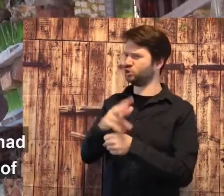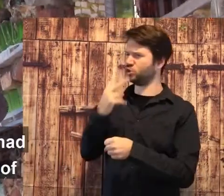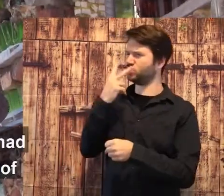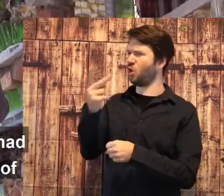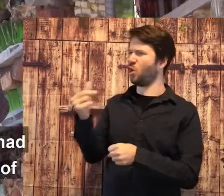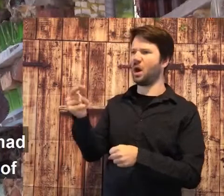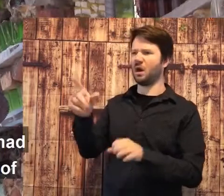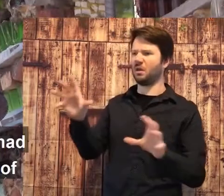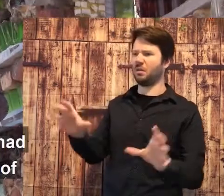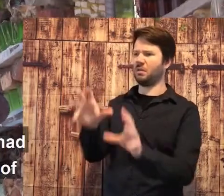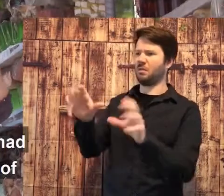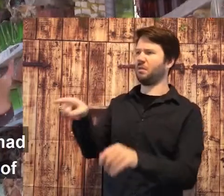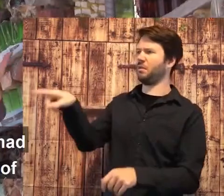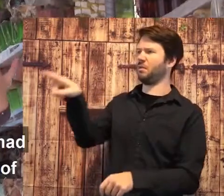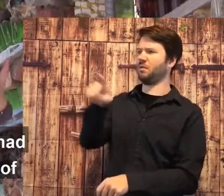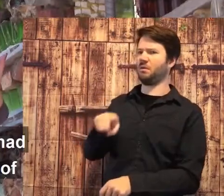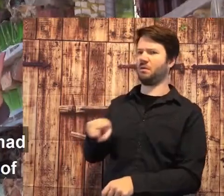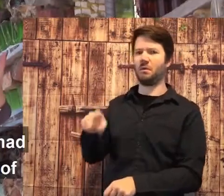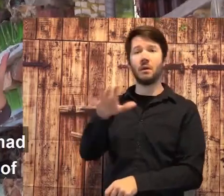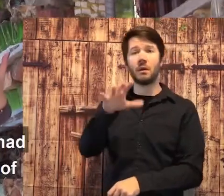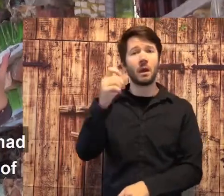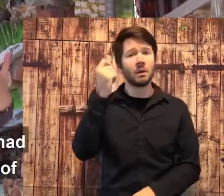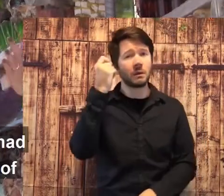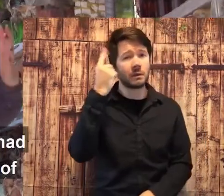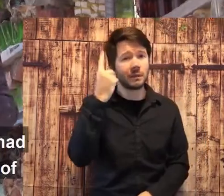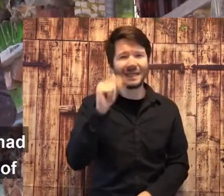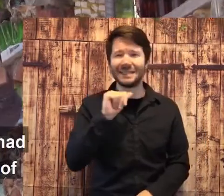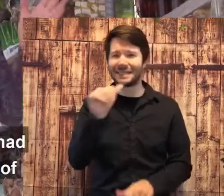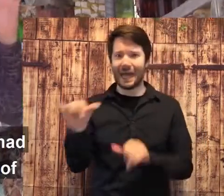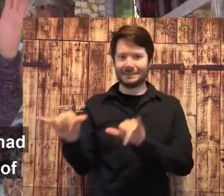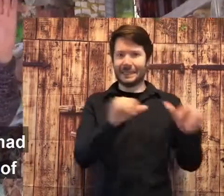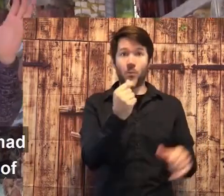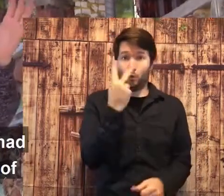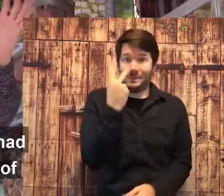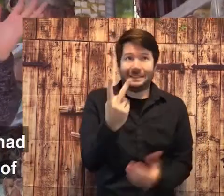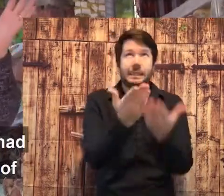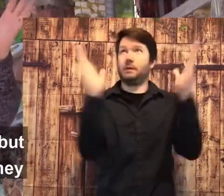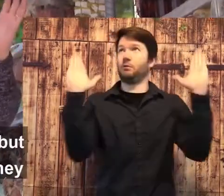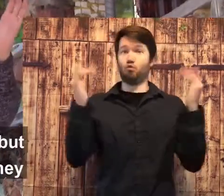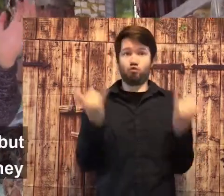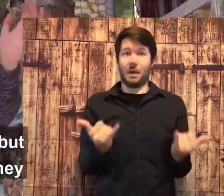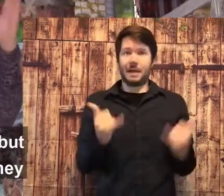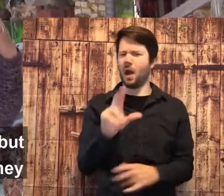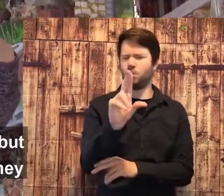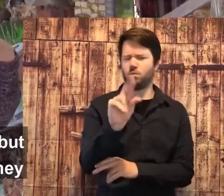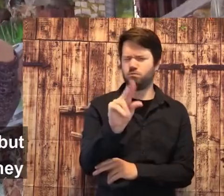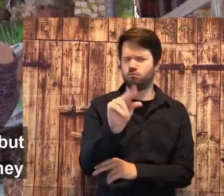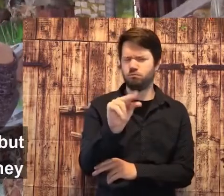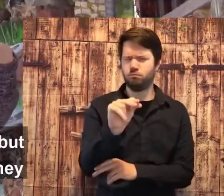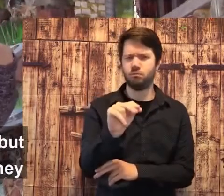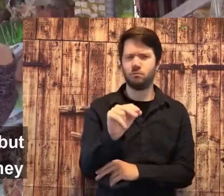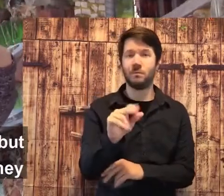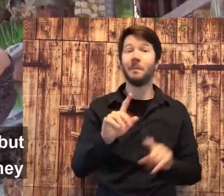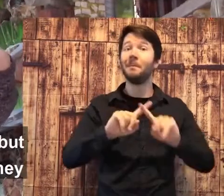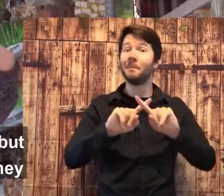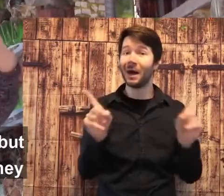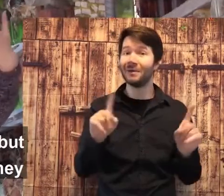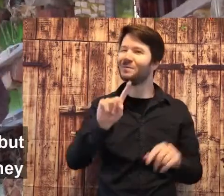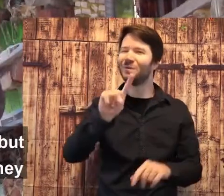back to this space, and they saw what Isaiah had started here. It wasn't, by any stretch of the imagination, what we see here now,